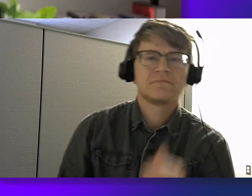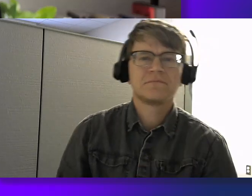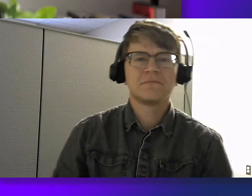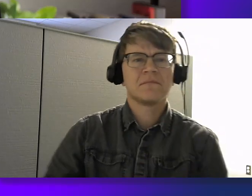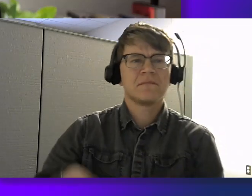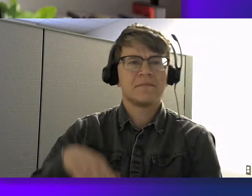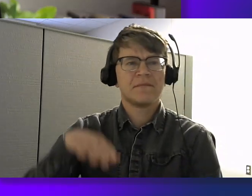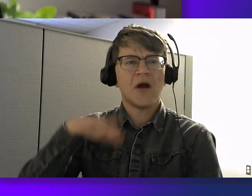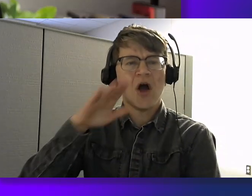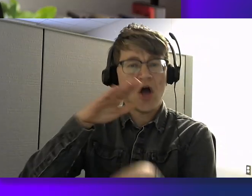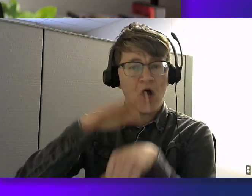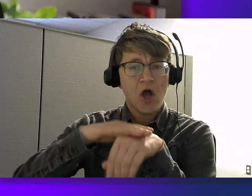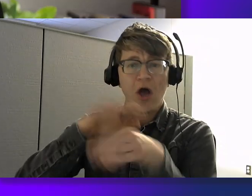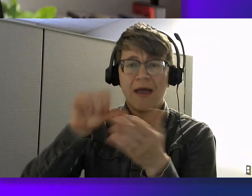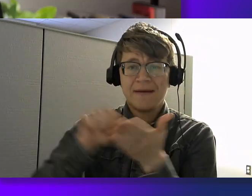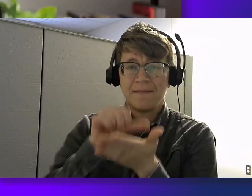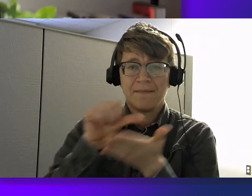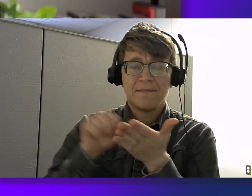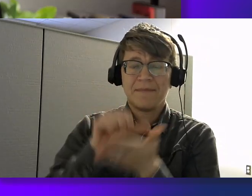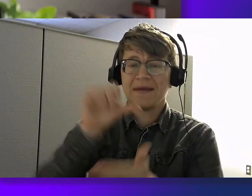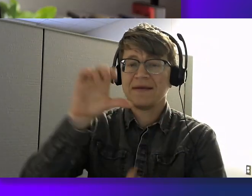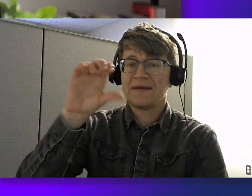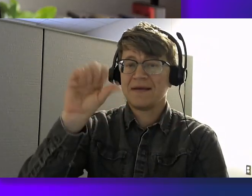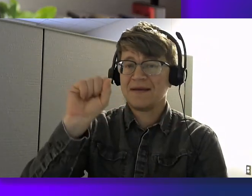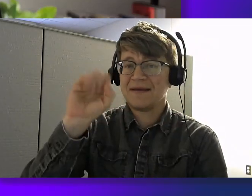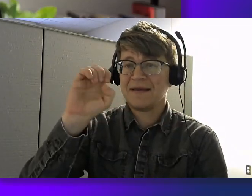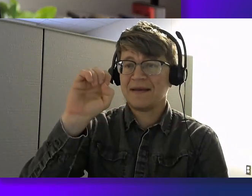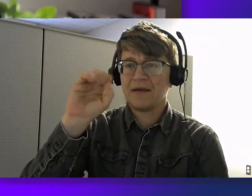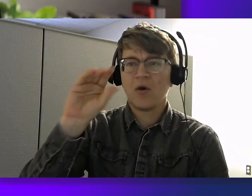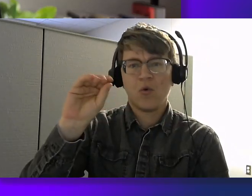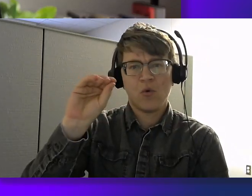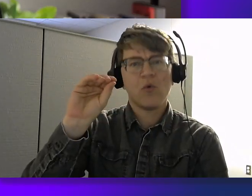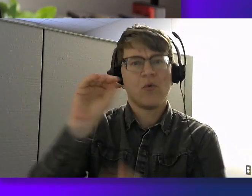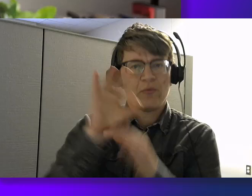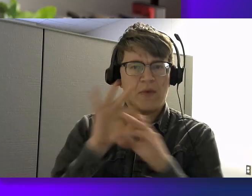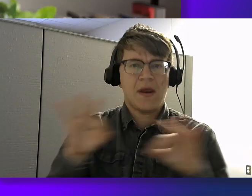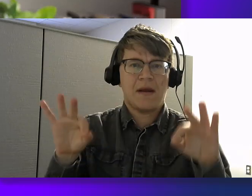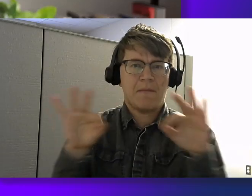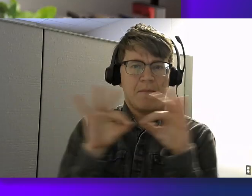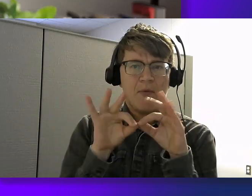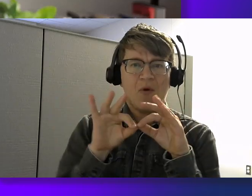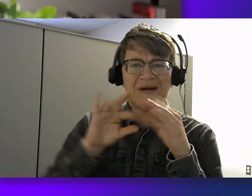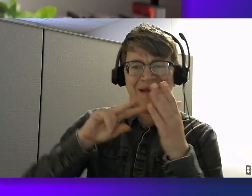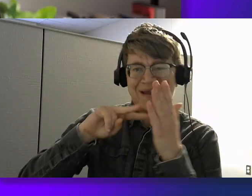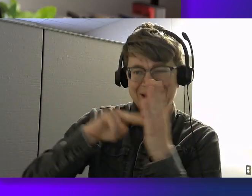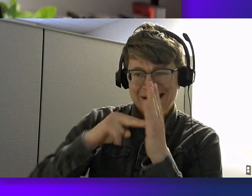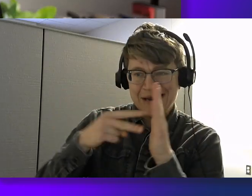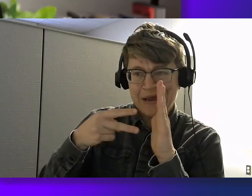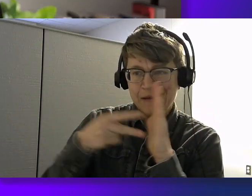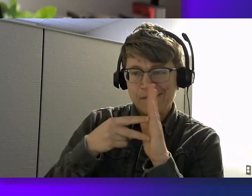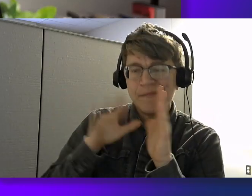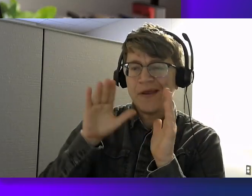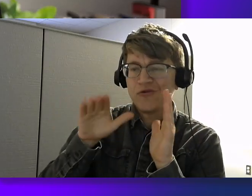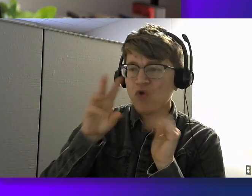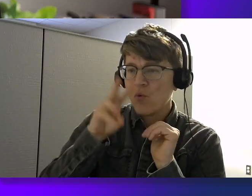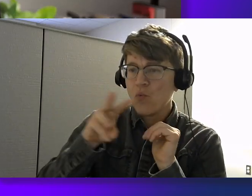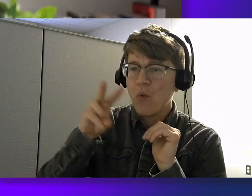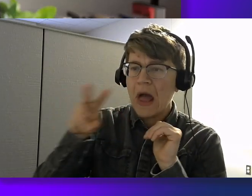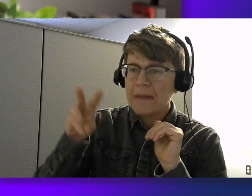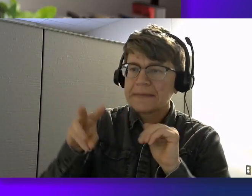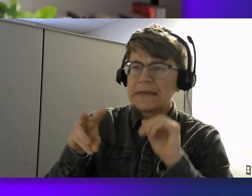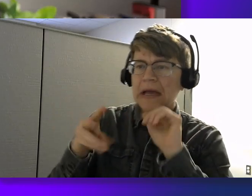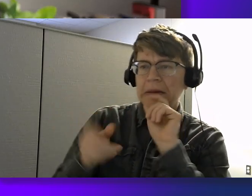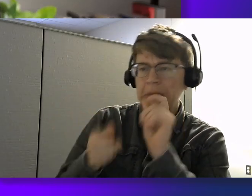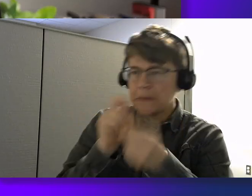SEO is the process of optimizing various front-end and back-end components of your website so that it ranks in search engines and brings